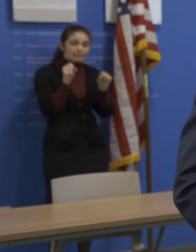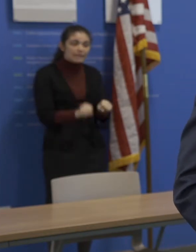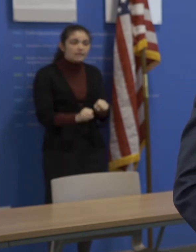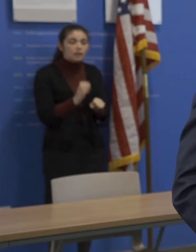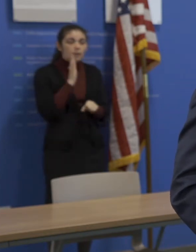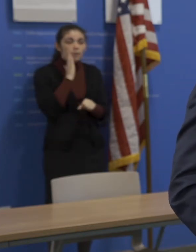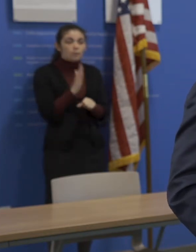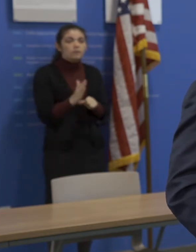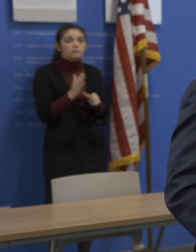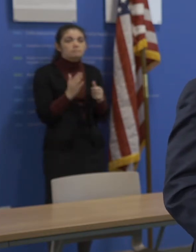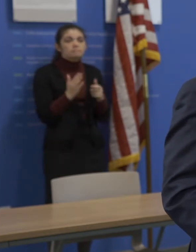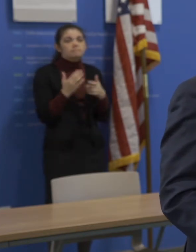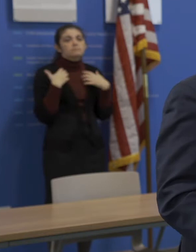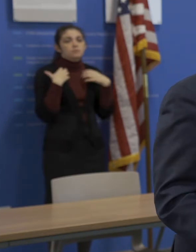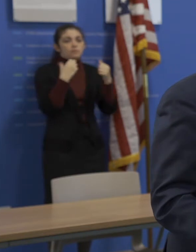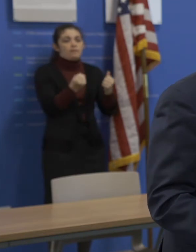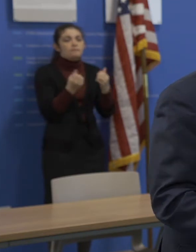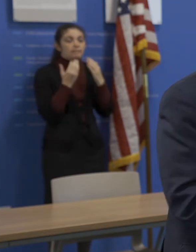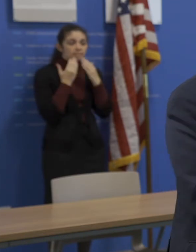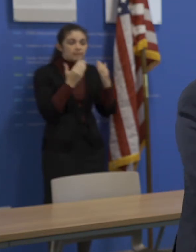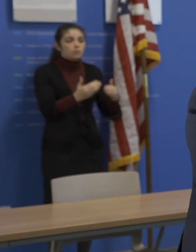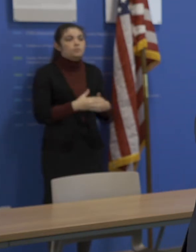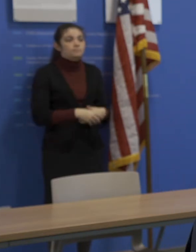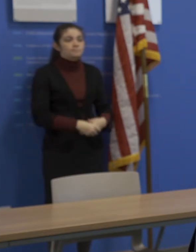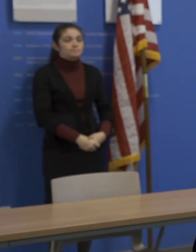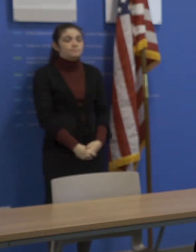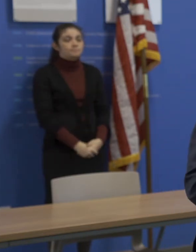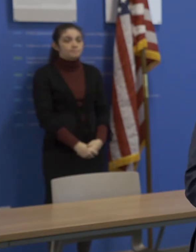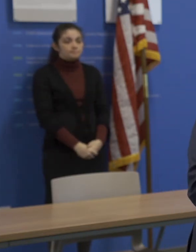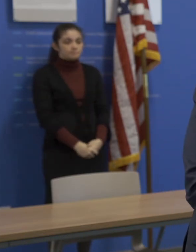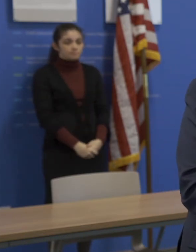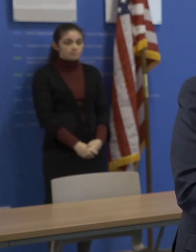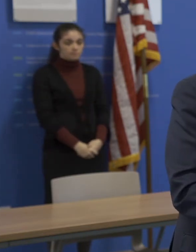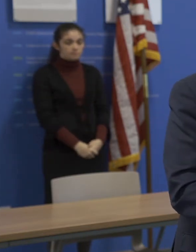we will get through this. Thank you.